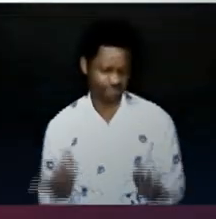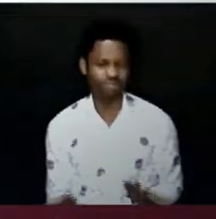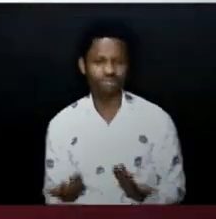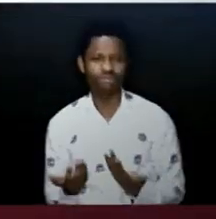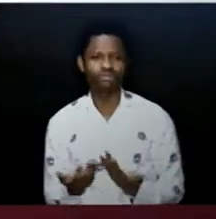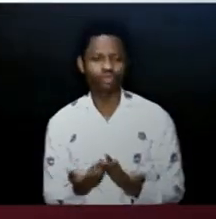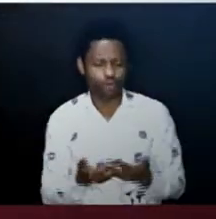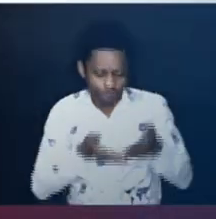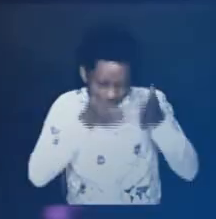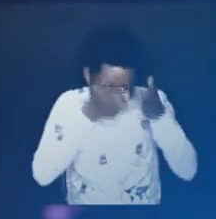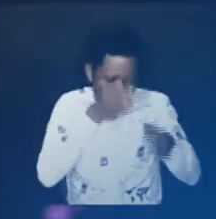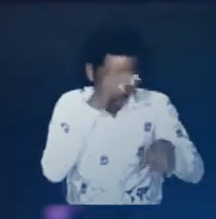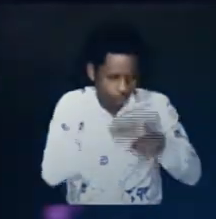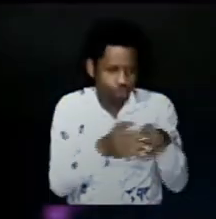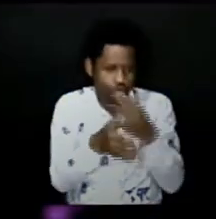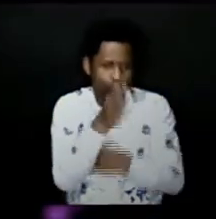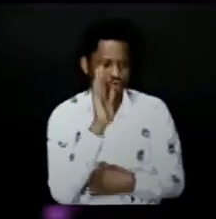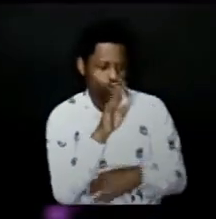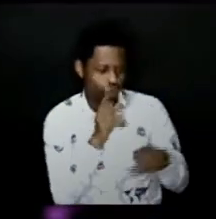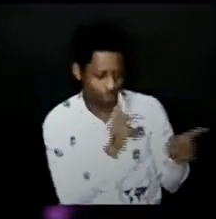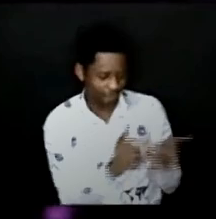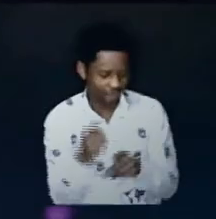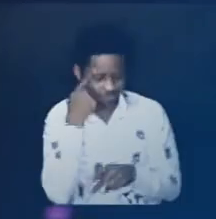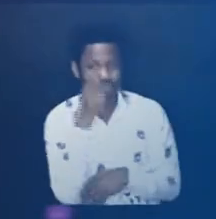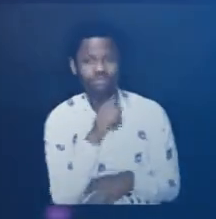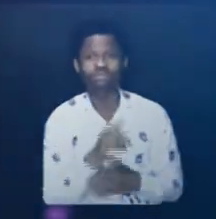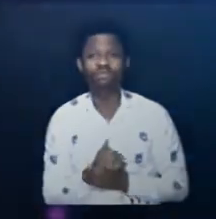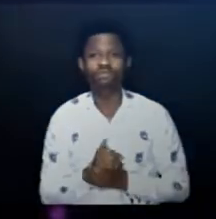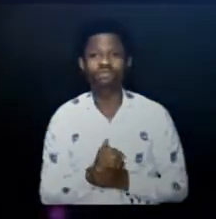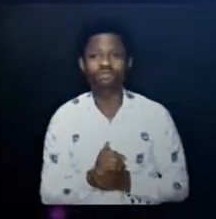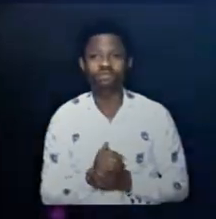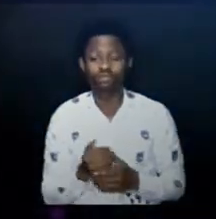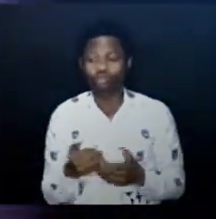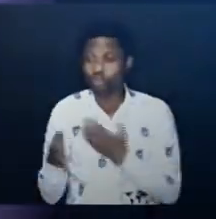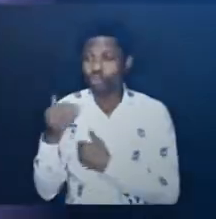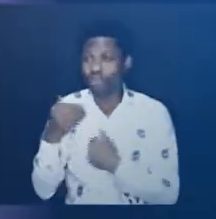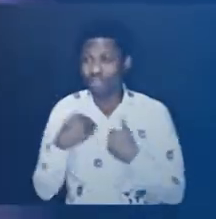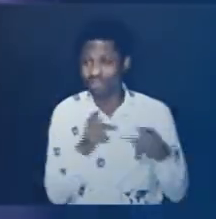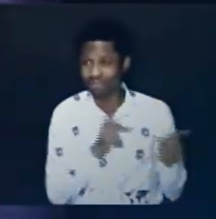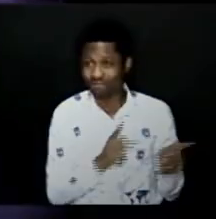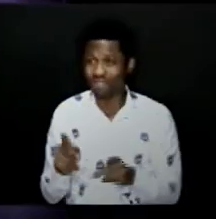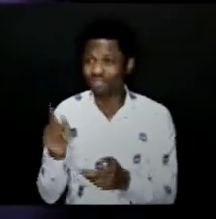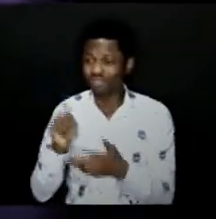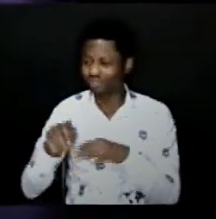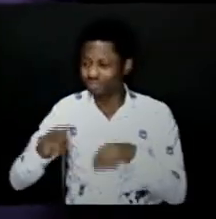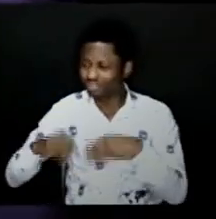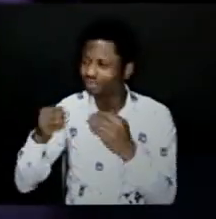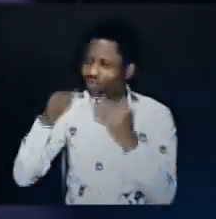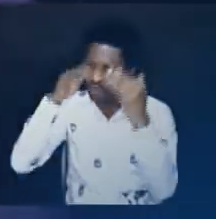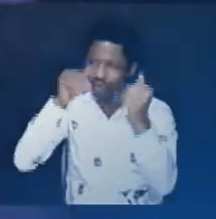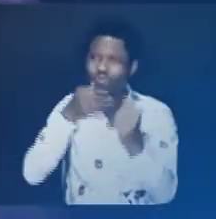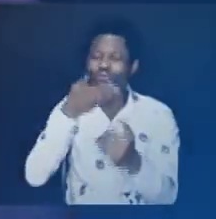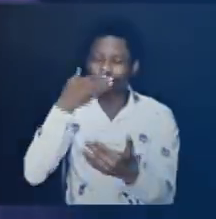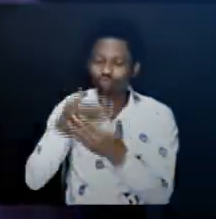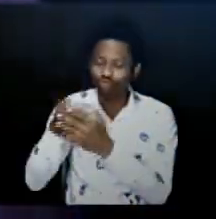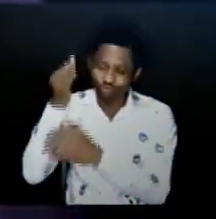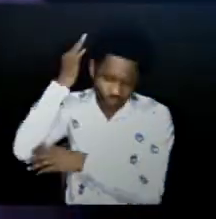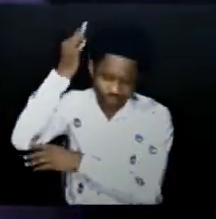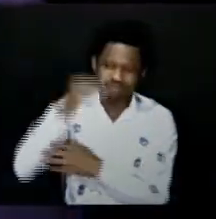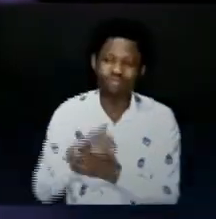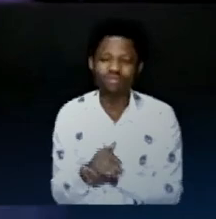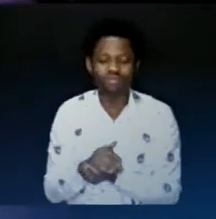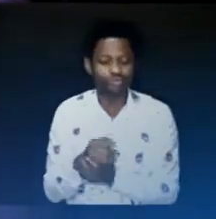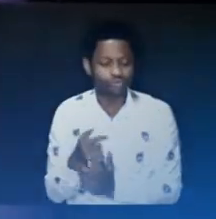God has plans for you. Plans to give you hope and a future. So we are